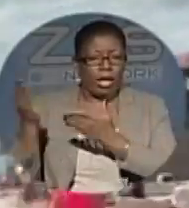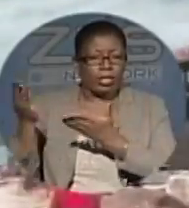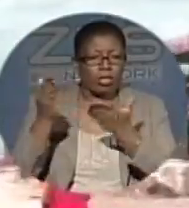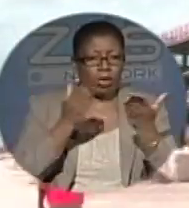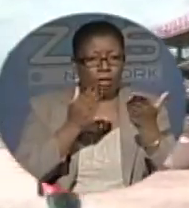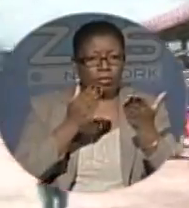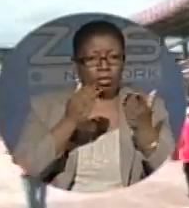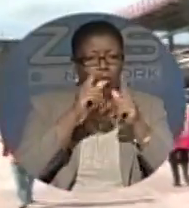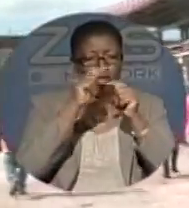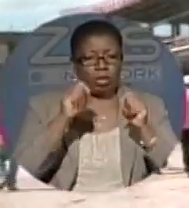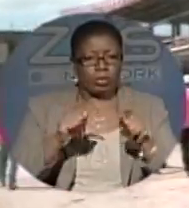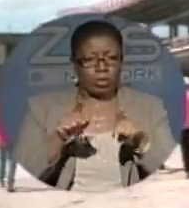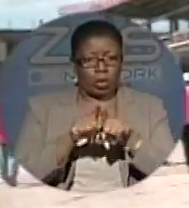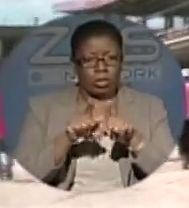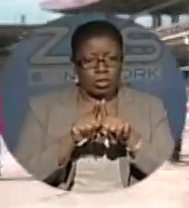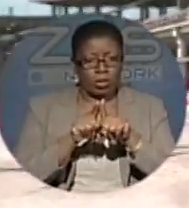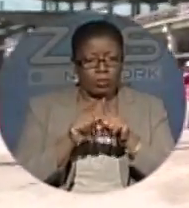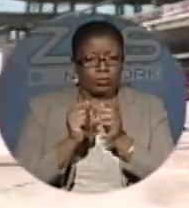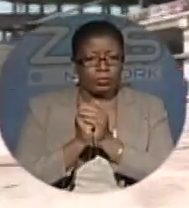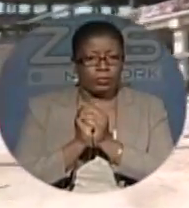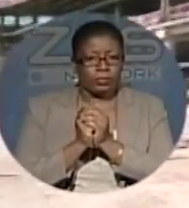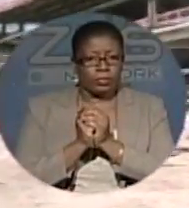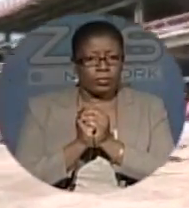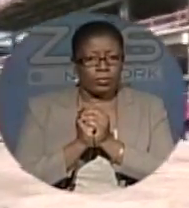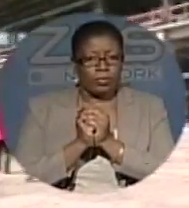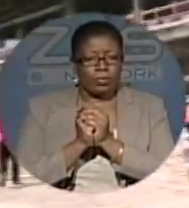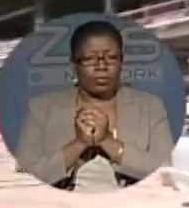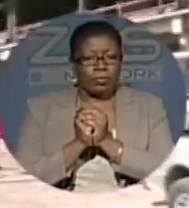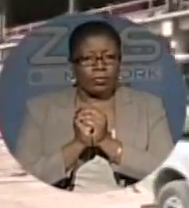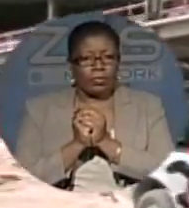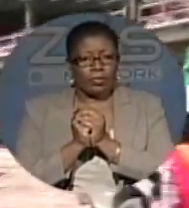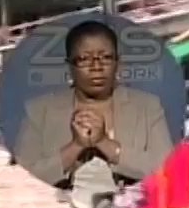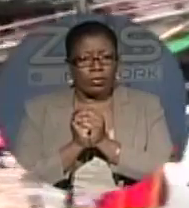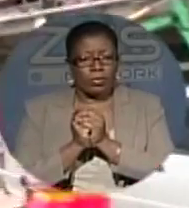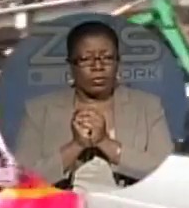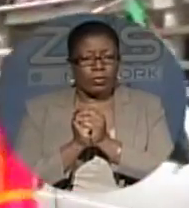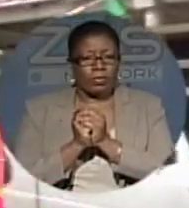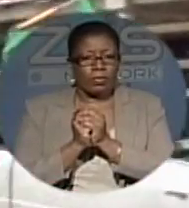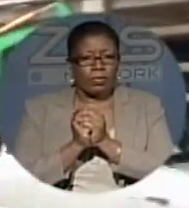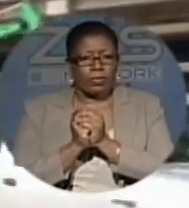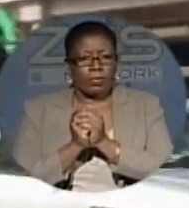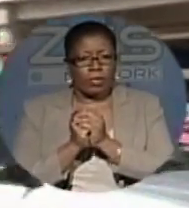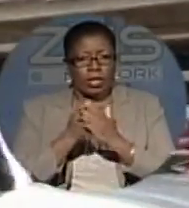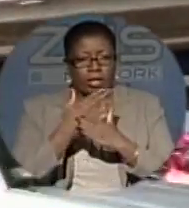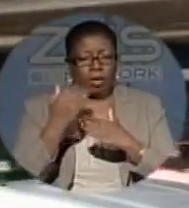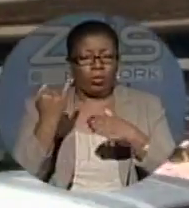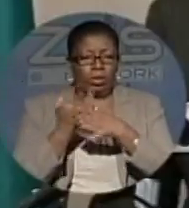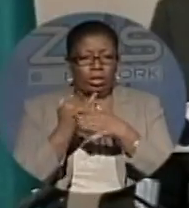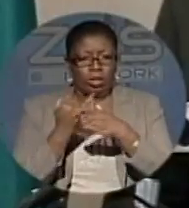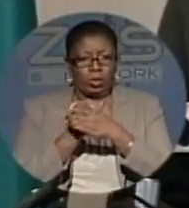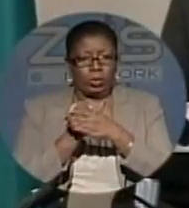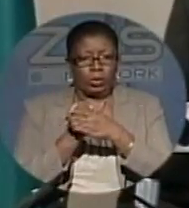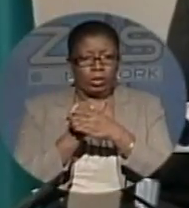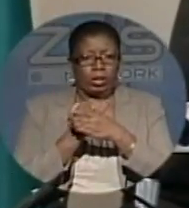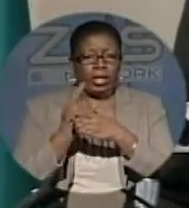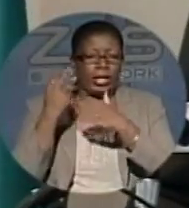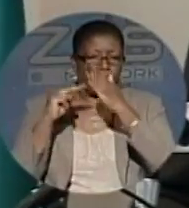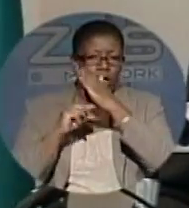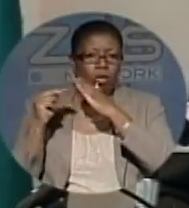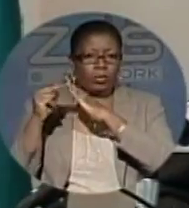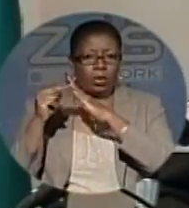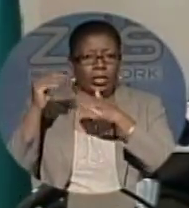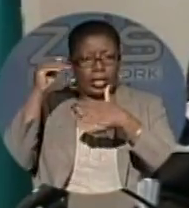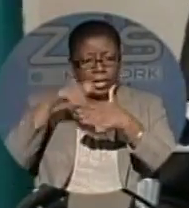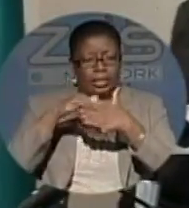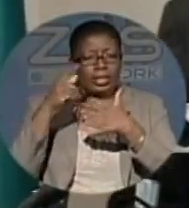terminal. But there are complementary plans to the overall project, which includes an airport hotel. What I can tell you is we are